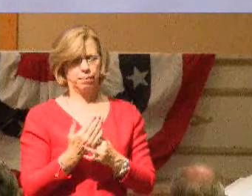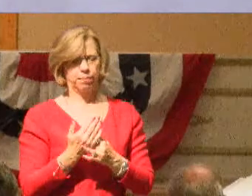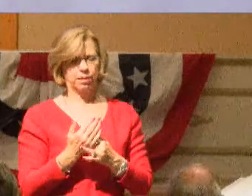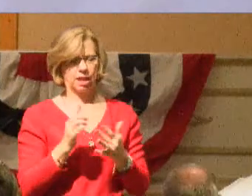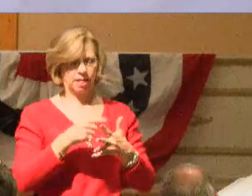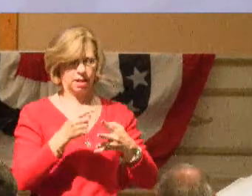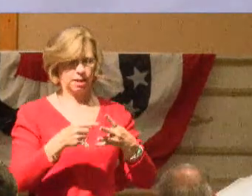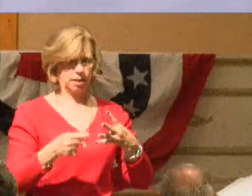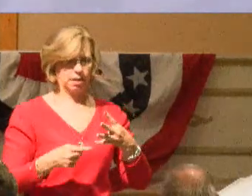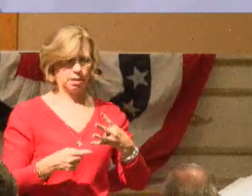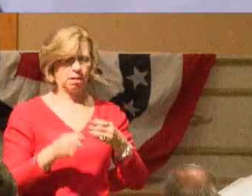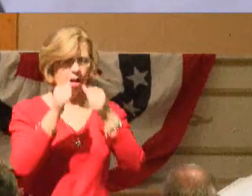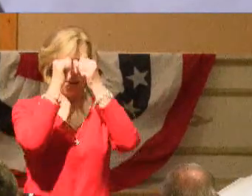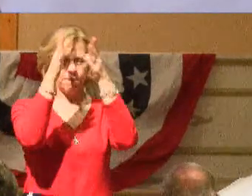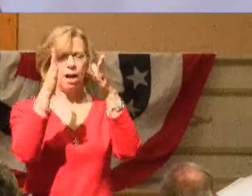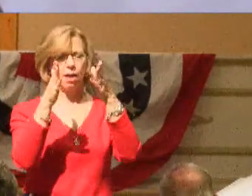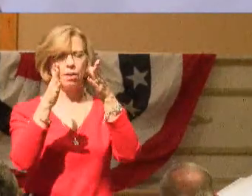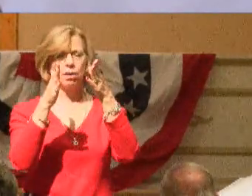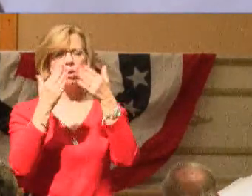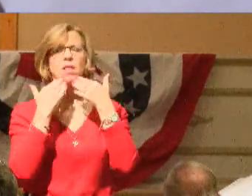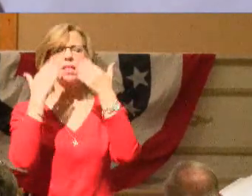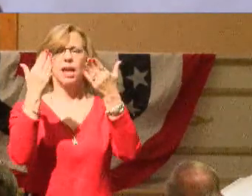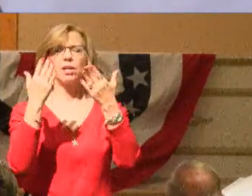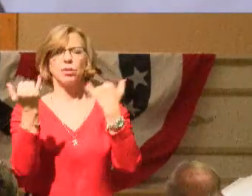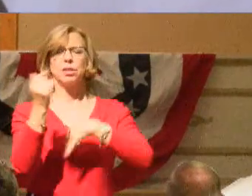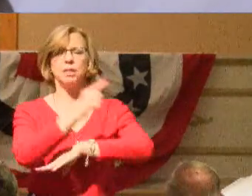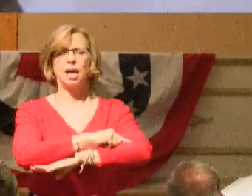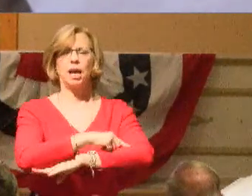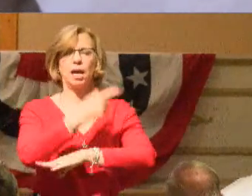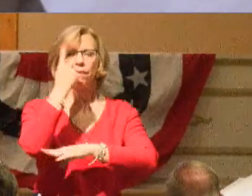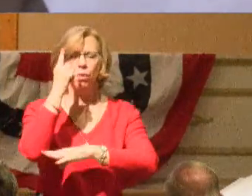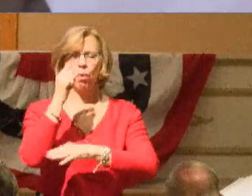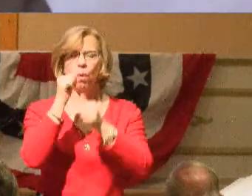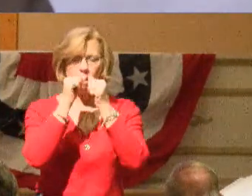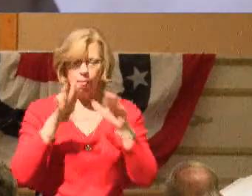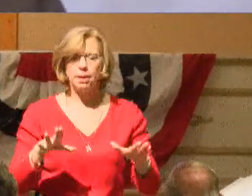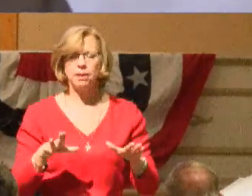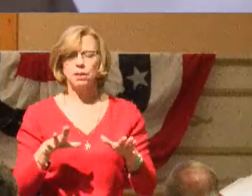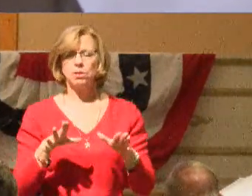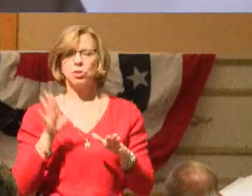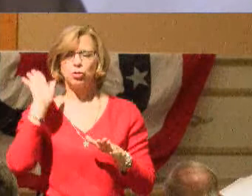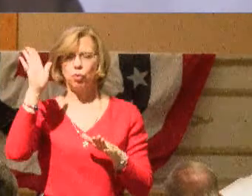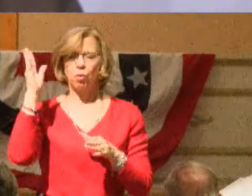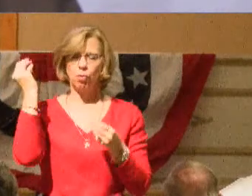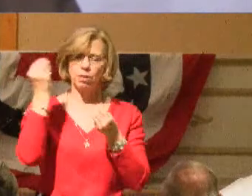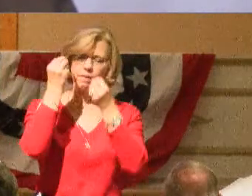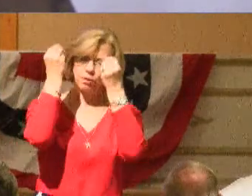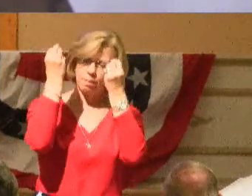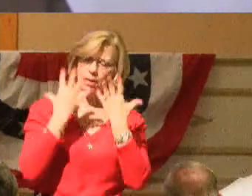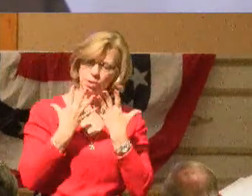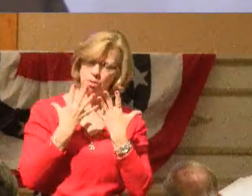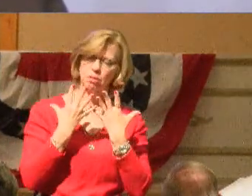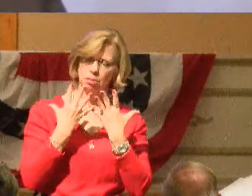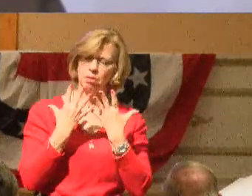5. Father, we thank you today for your blessings and for your message. And God, for the